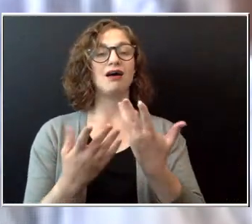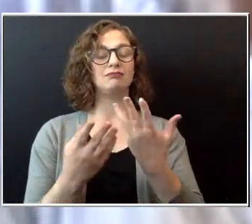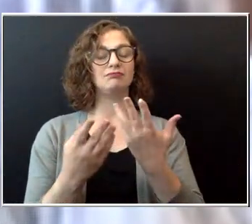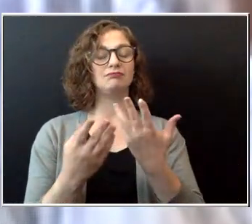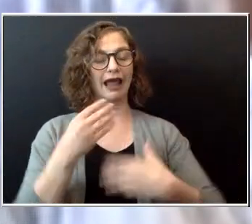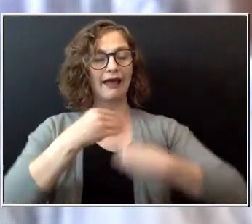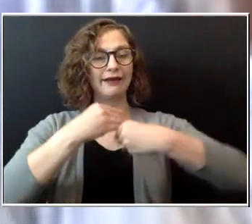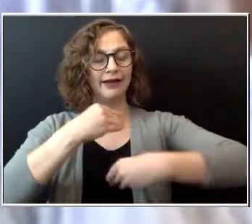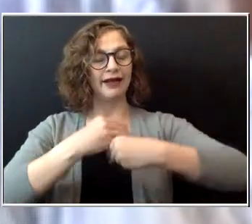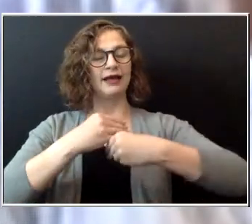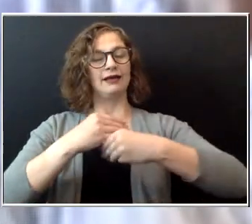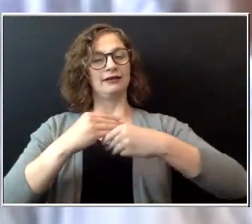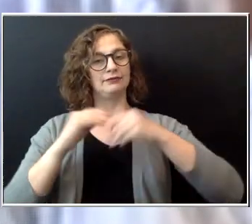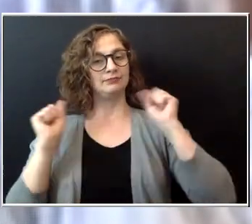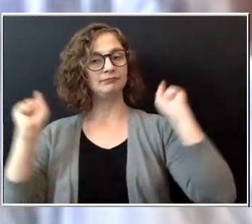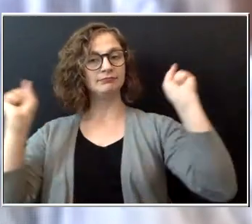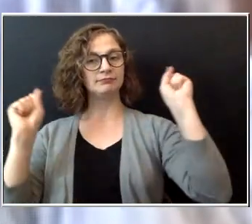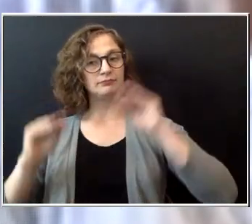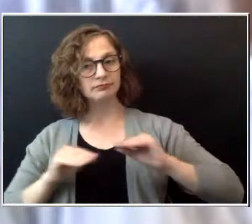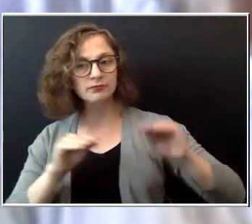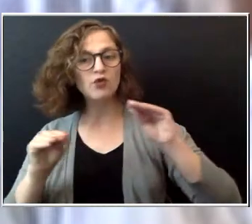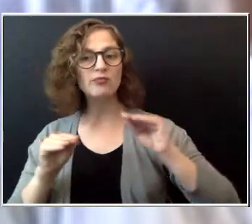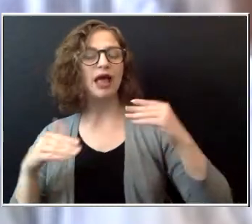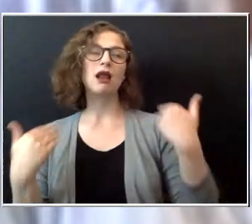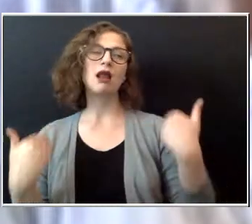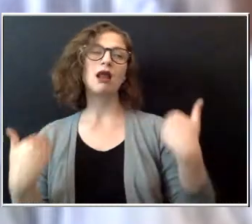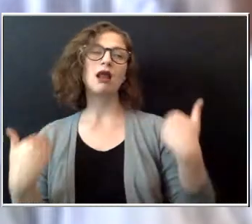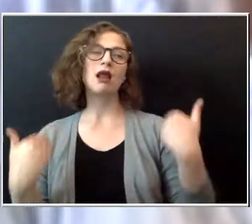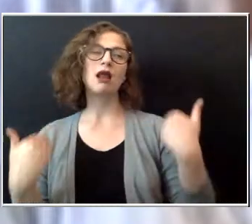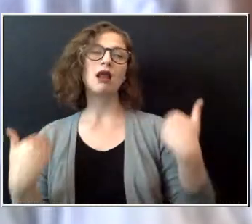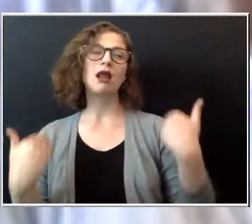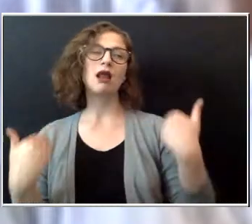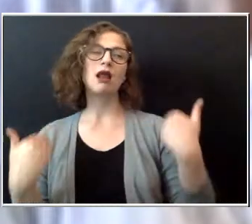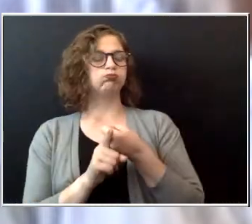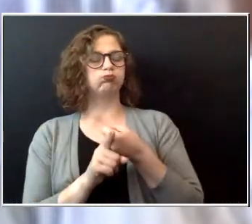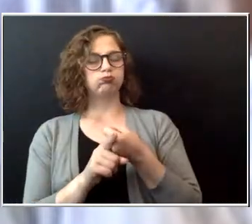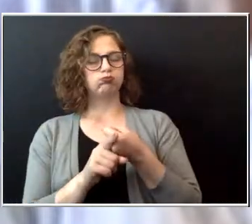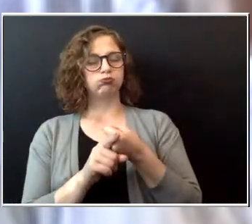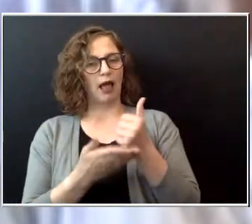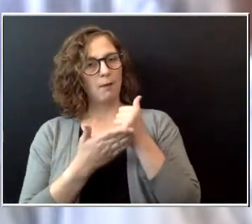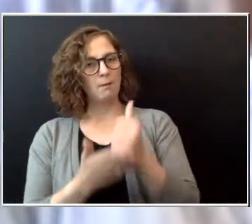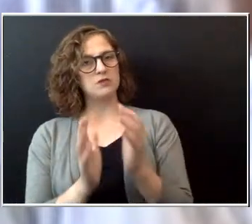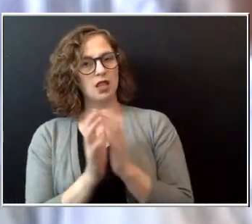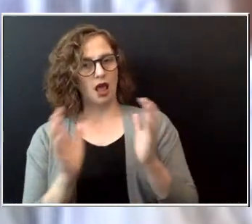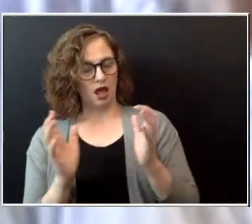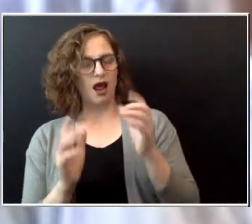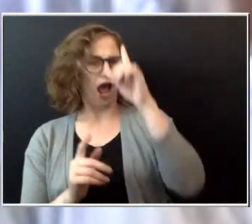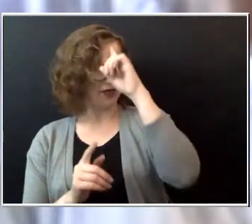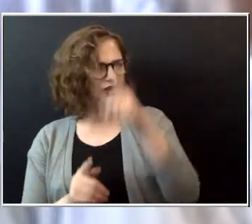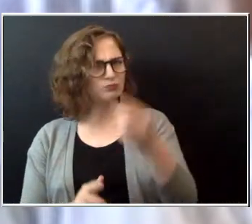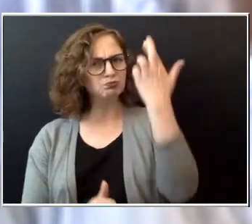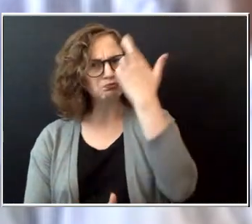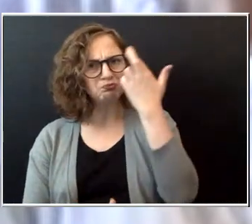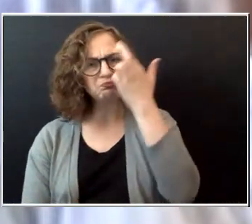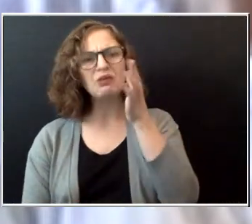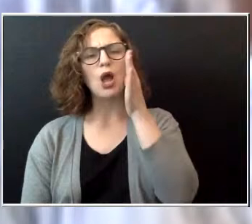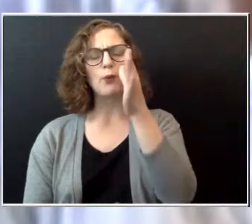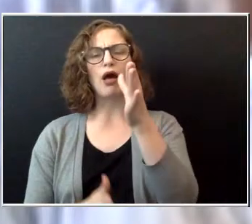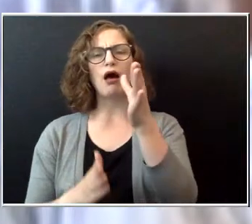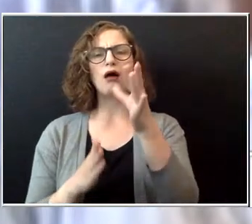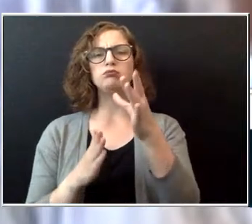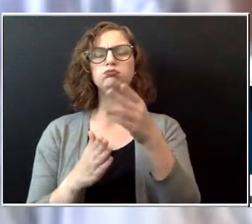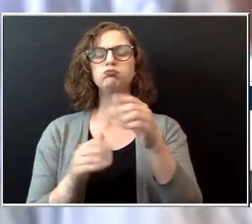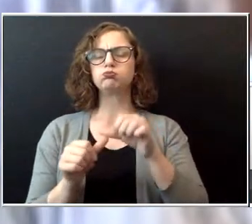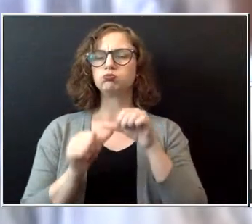in is huge for that, and he's realizing that, and I think he'll take that into the future as he gets